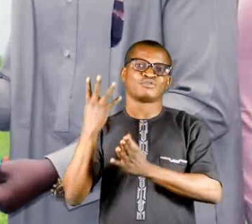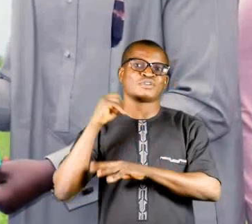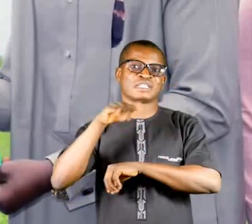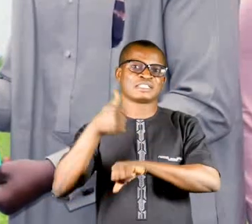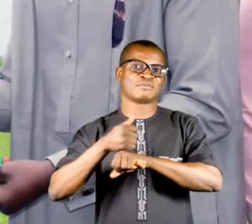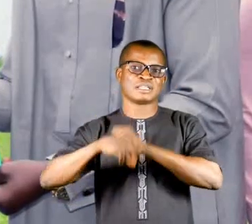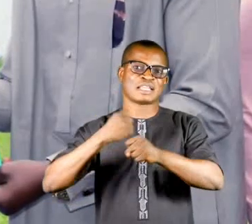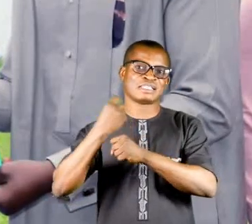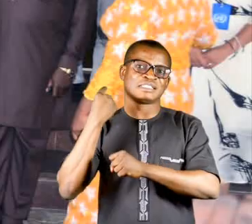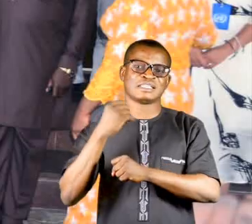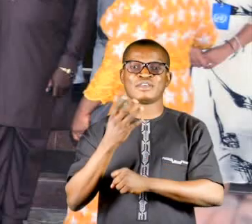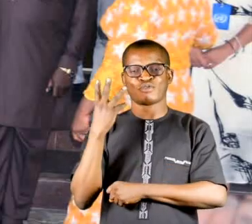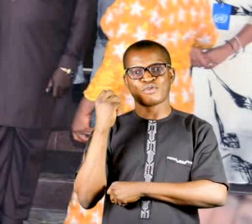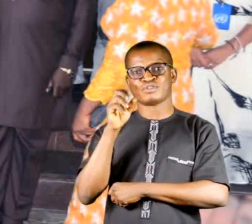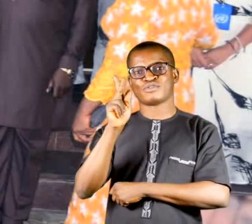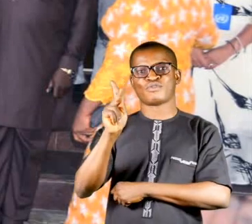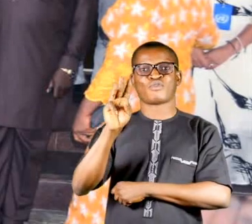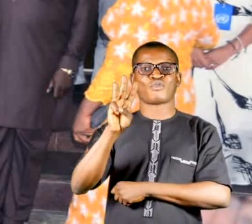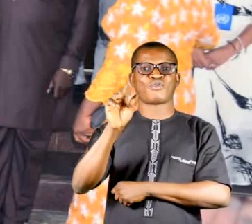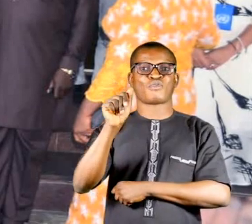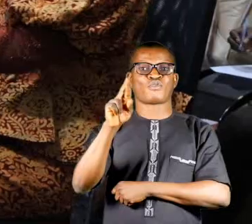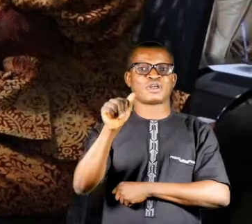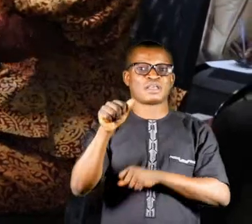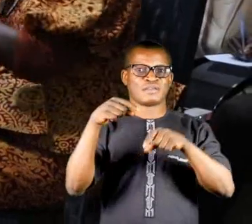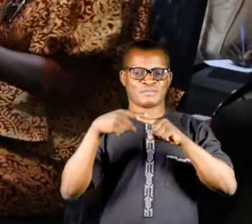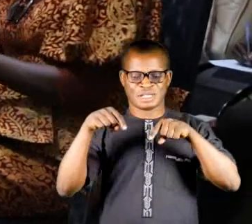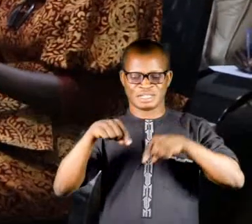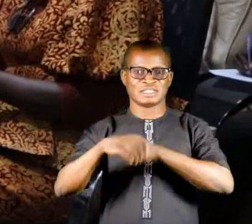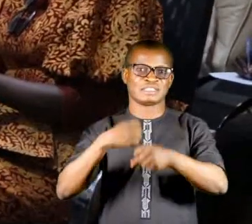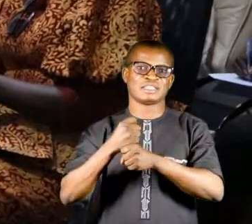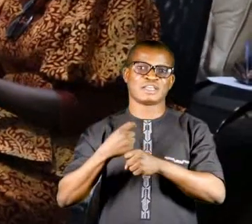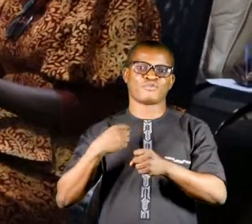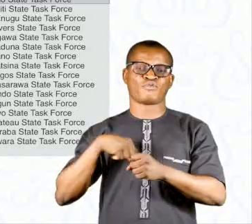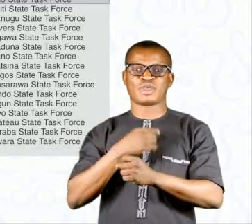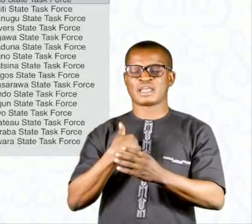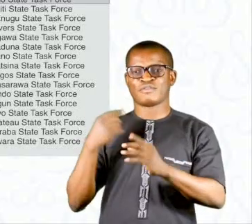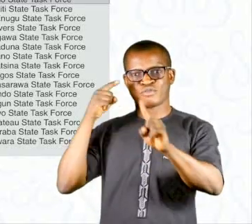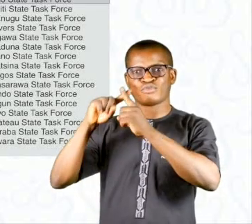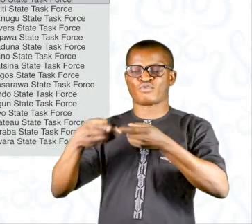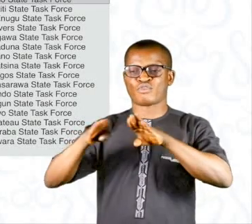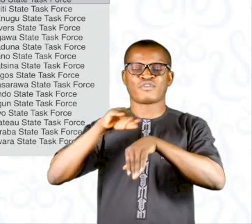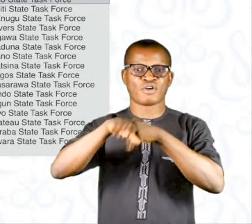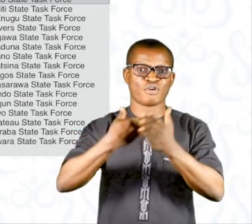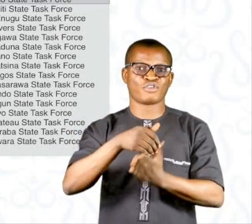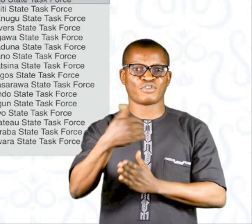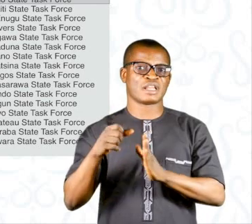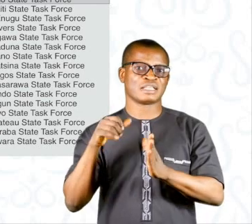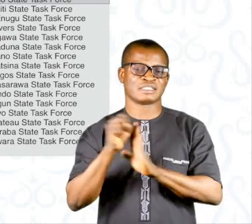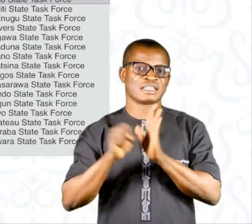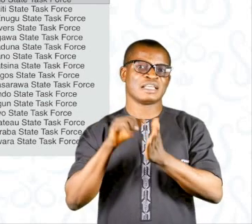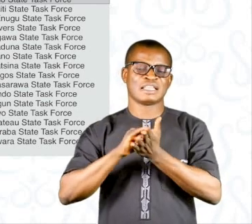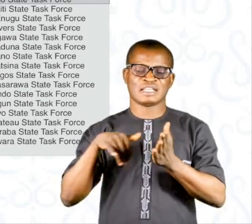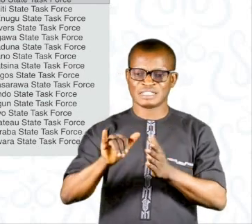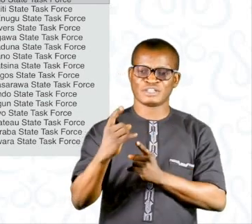was established last year was Kwara, but this year our goal is to cover all the remaining states that are yet to